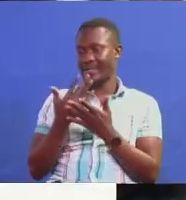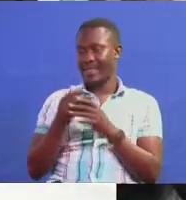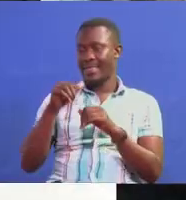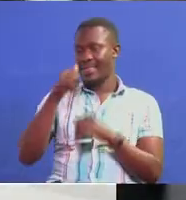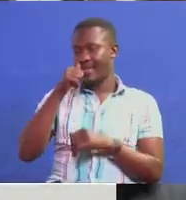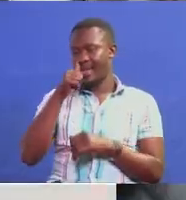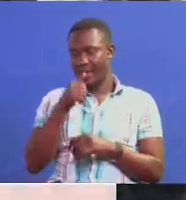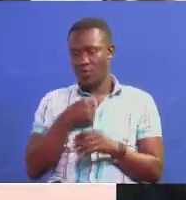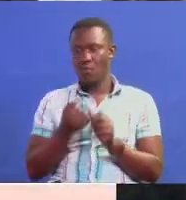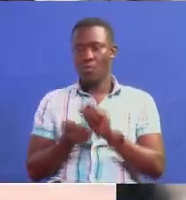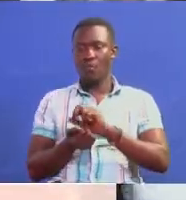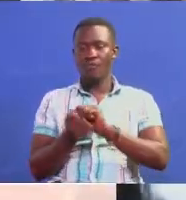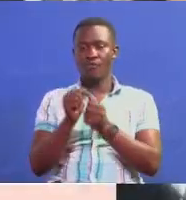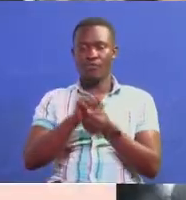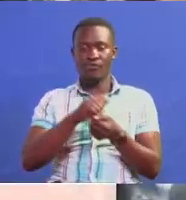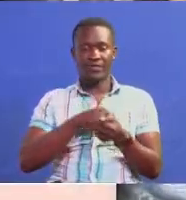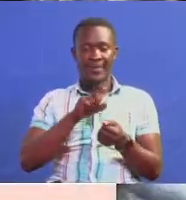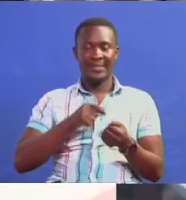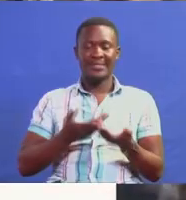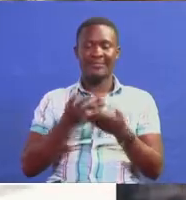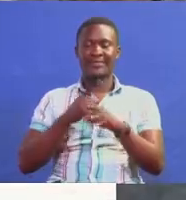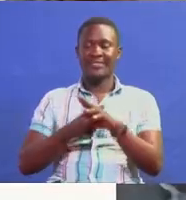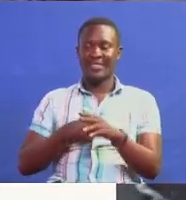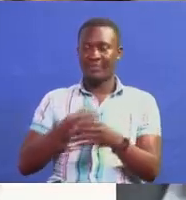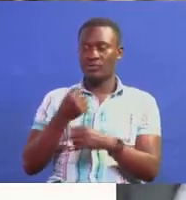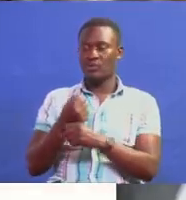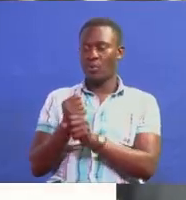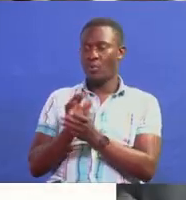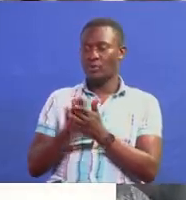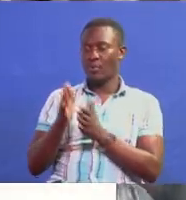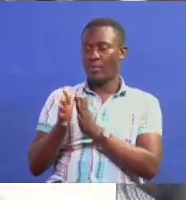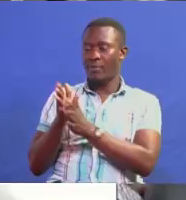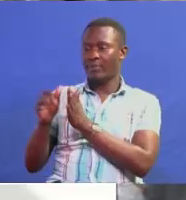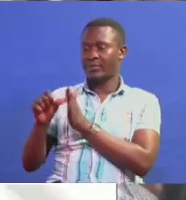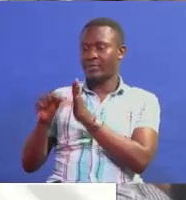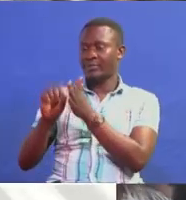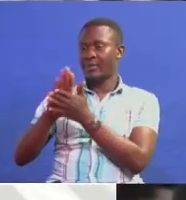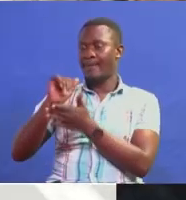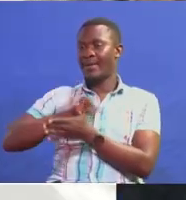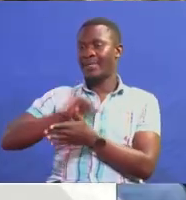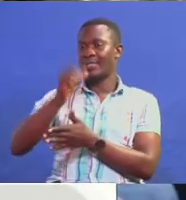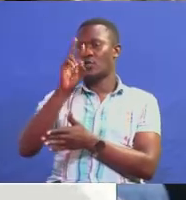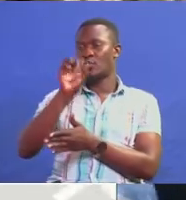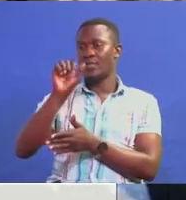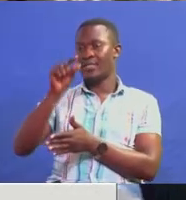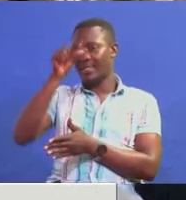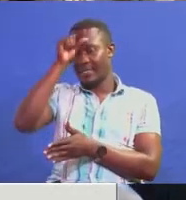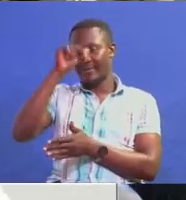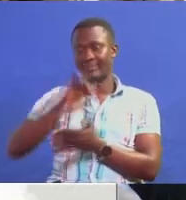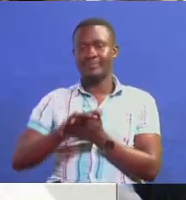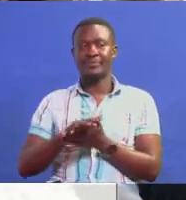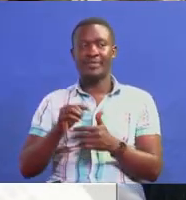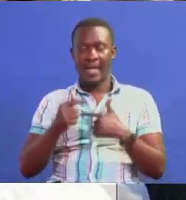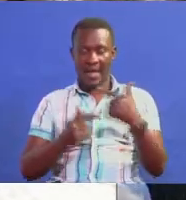formation should be given time to deliver on the planned agenda by the Kenya Kwanza government. Hata mimi nimekuja